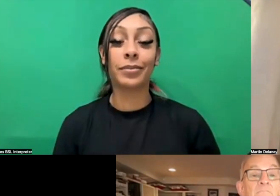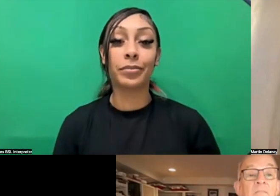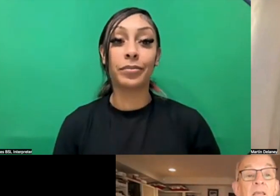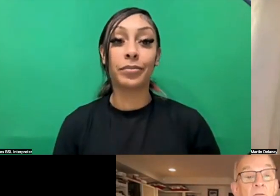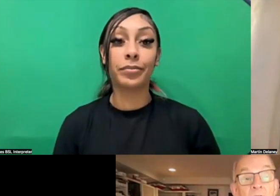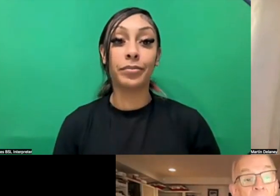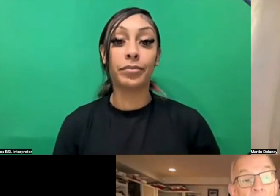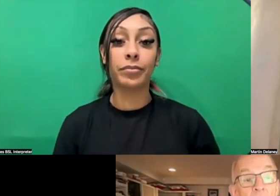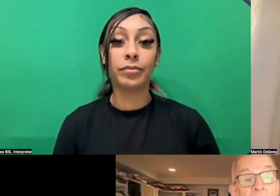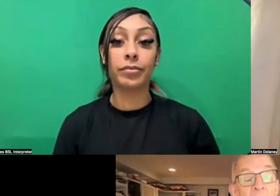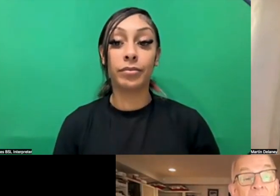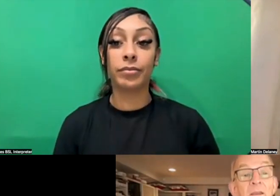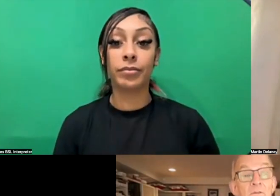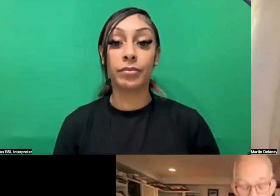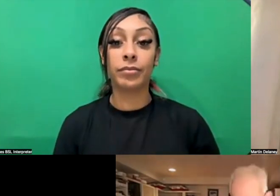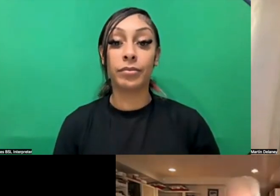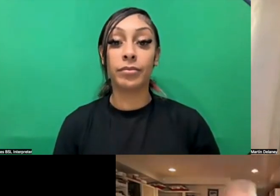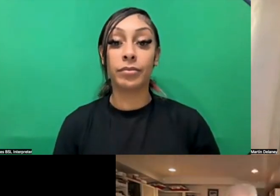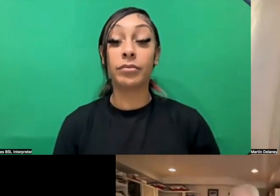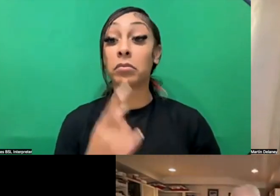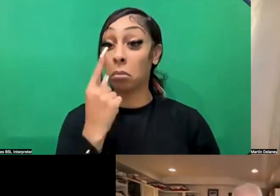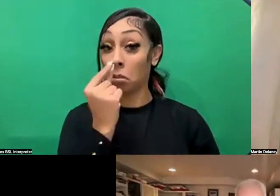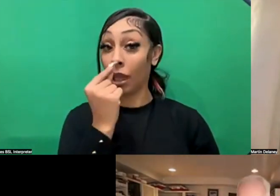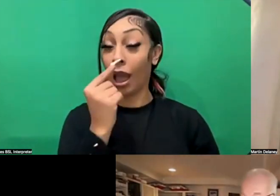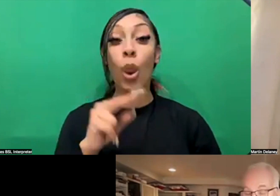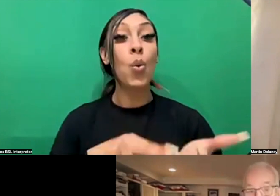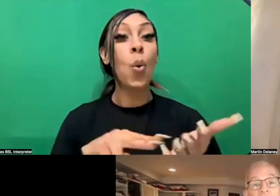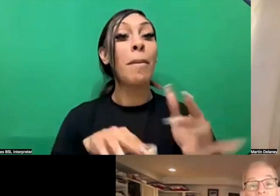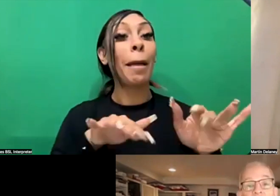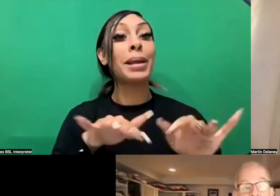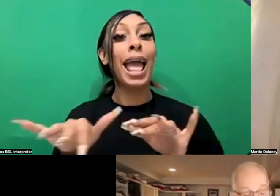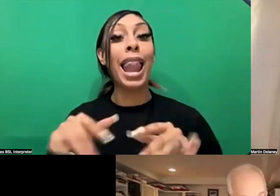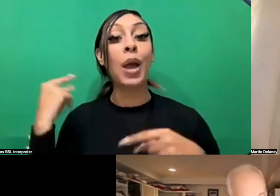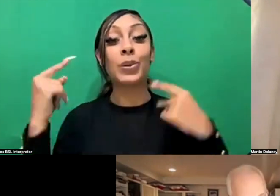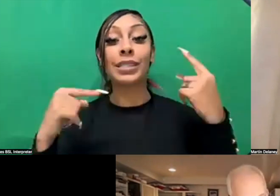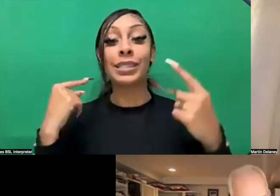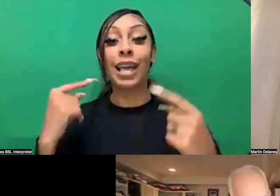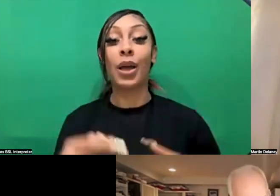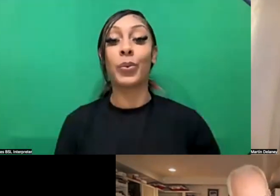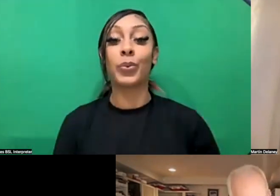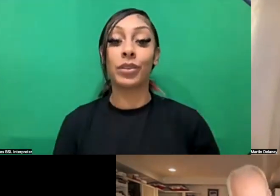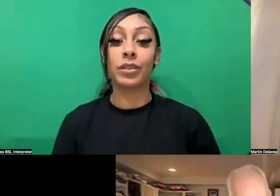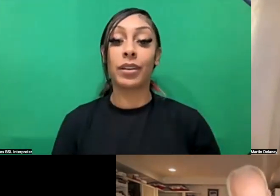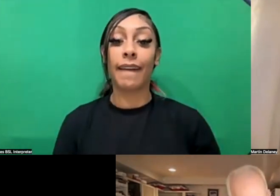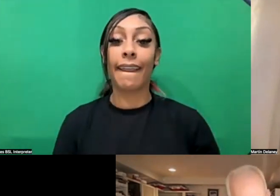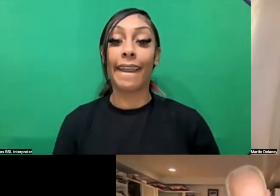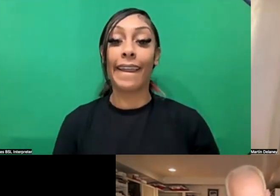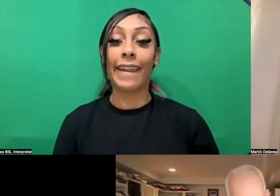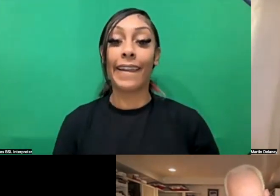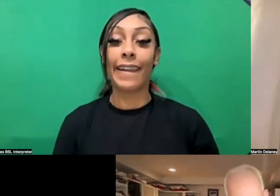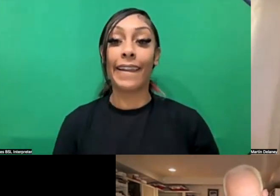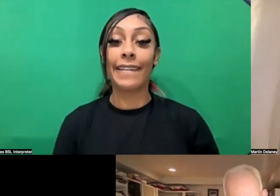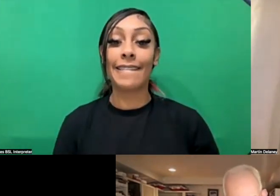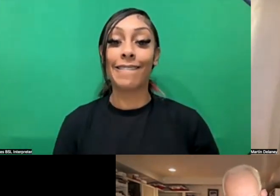let's see. You can do normal piano sounds as well. And I have a sustain pedal connected in.